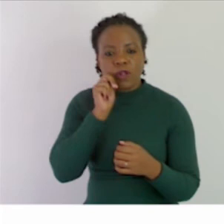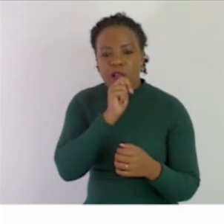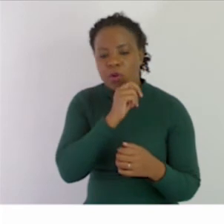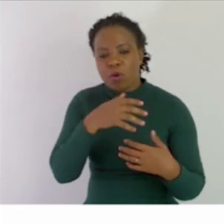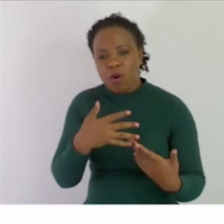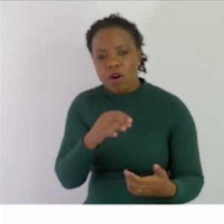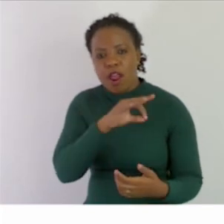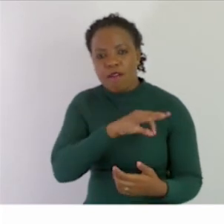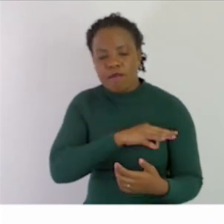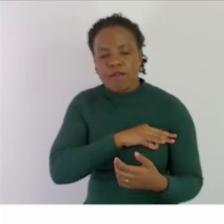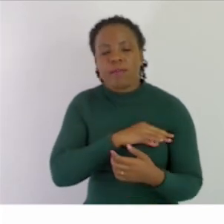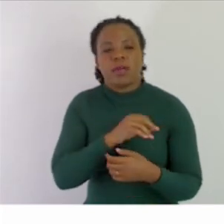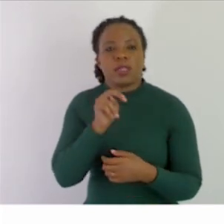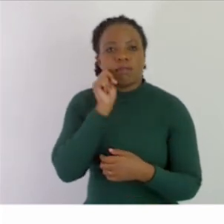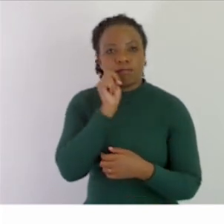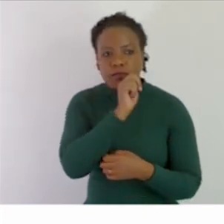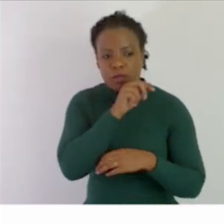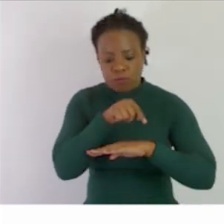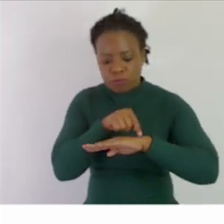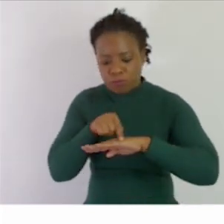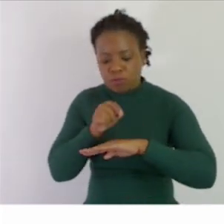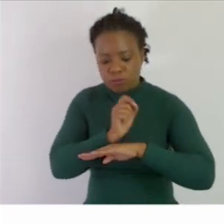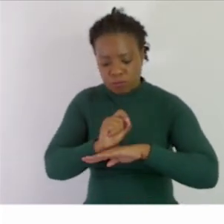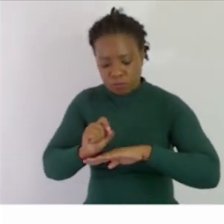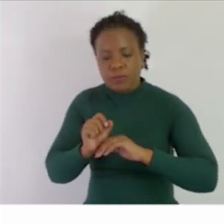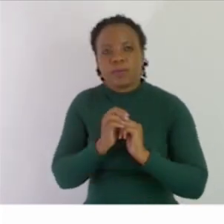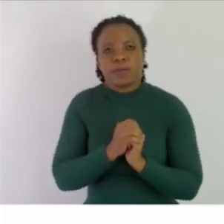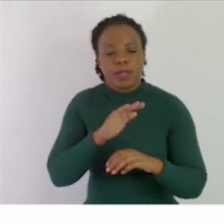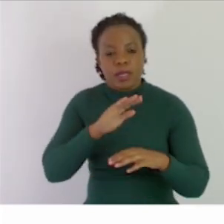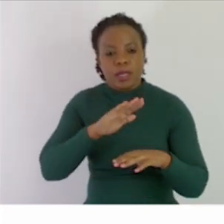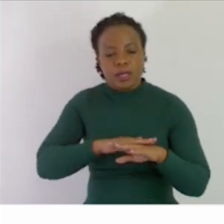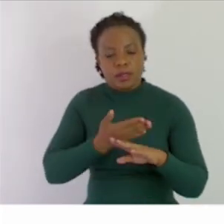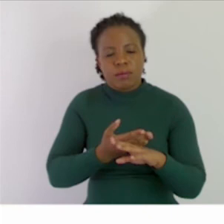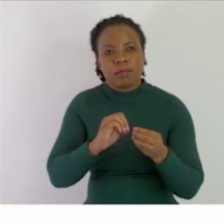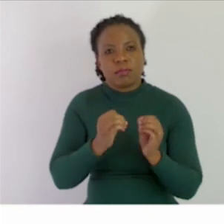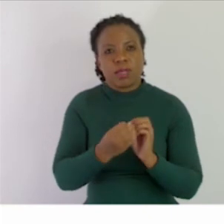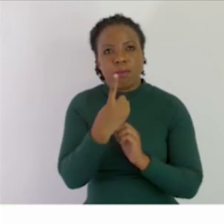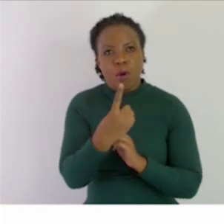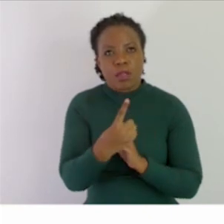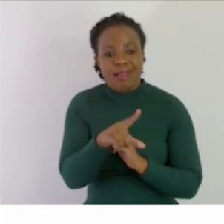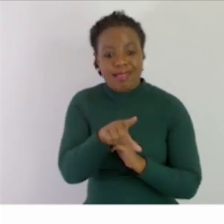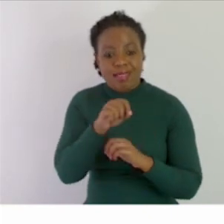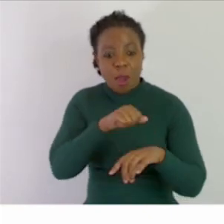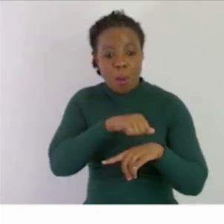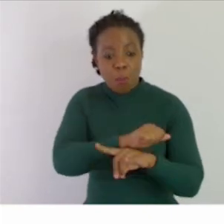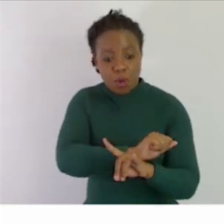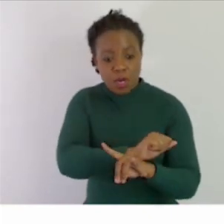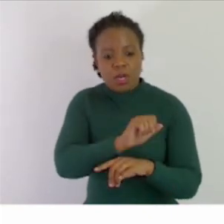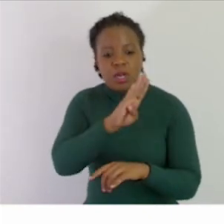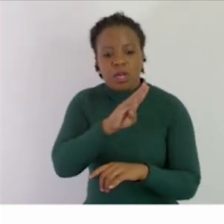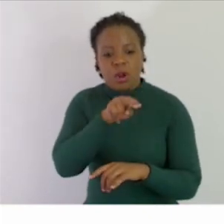provided. I will do likewise. Number 1 as an example, the bull and